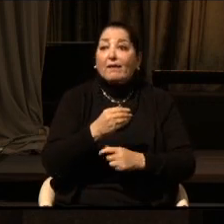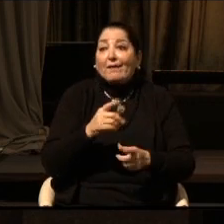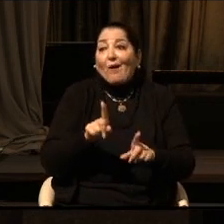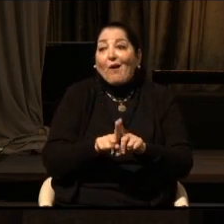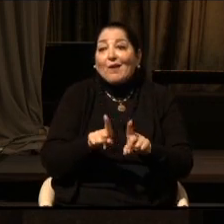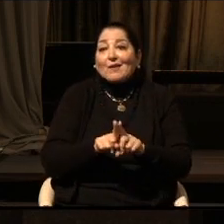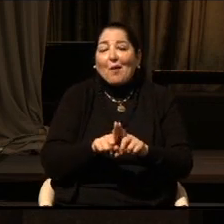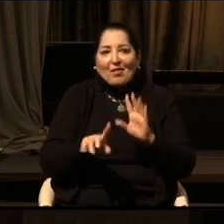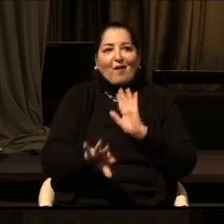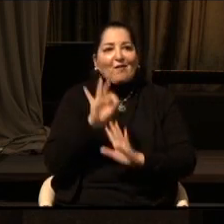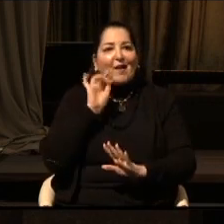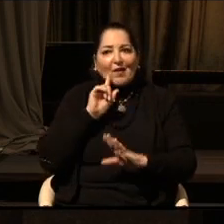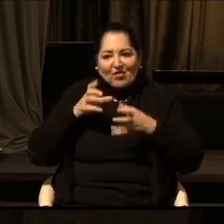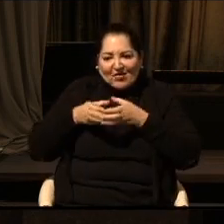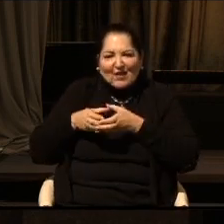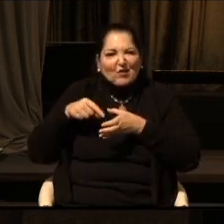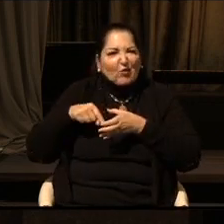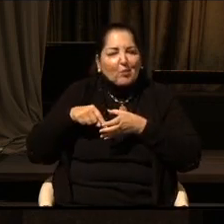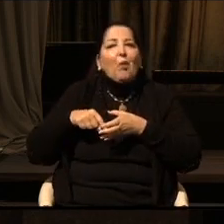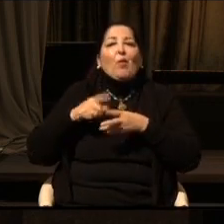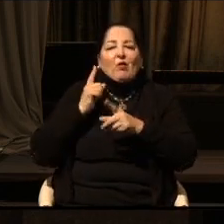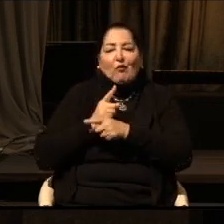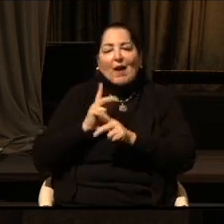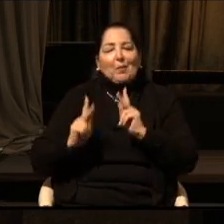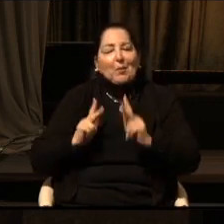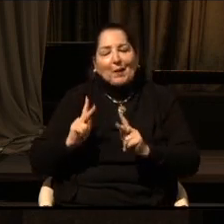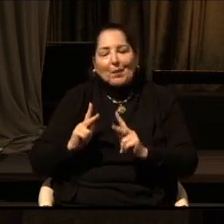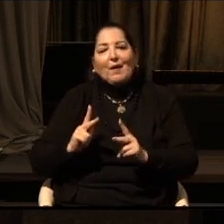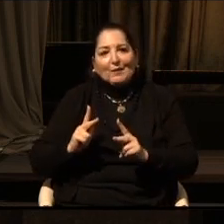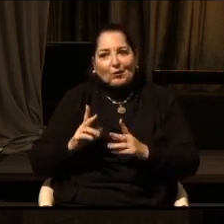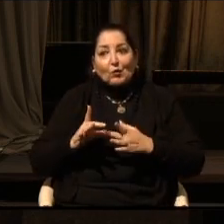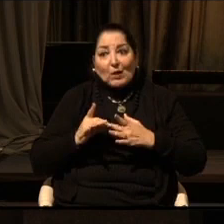that change. Leaders, am I right?